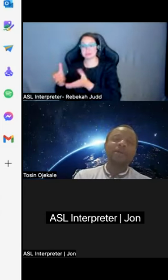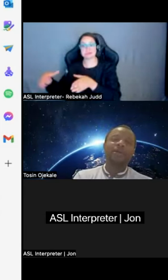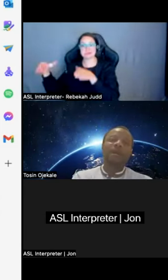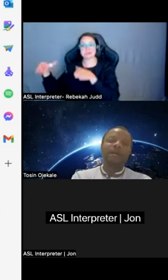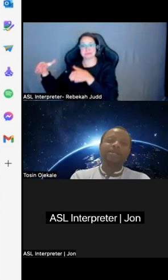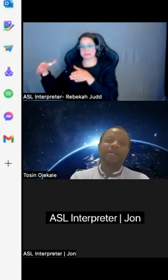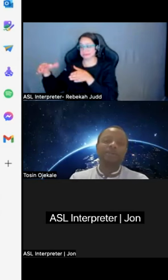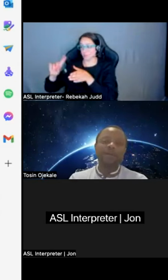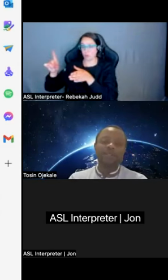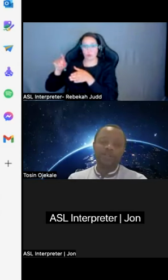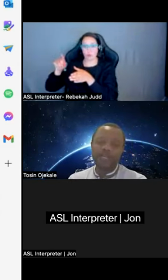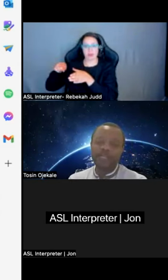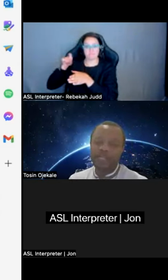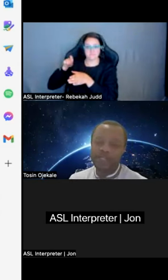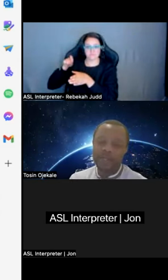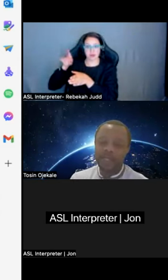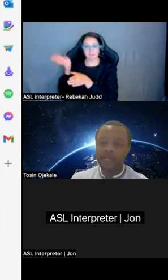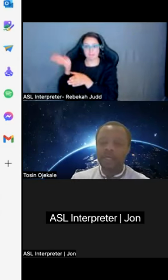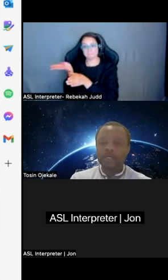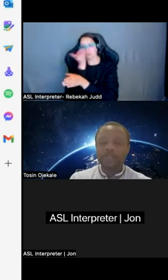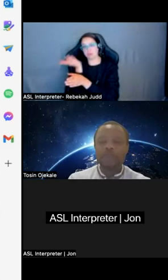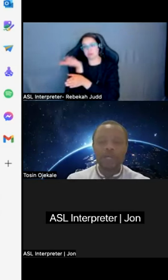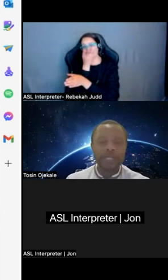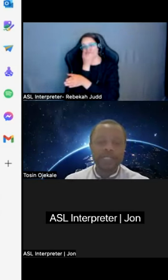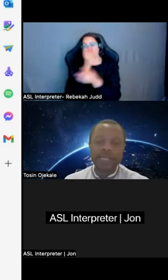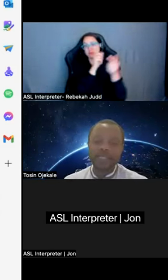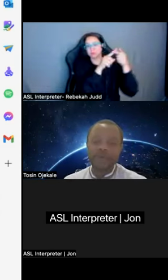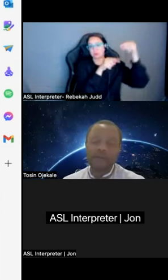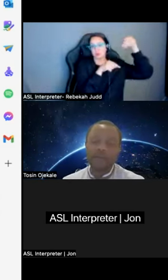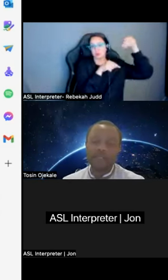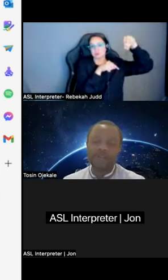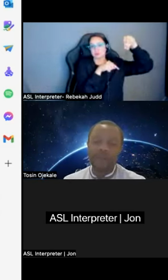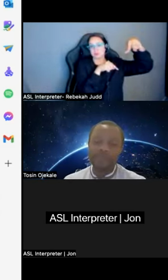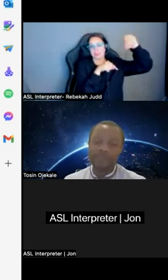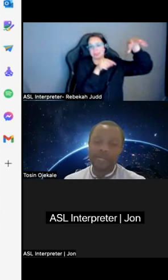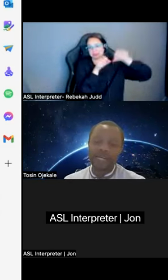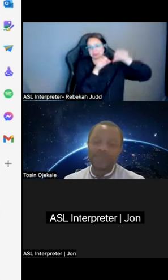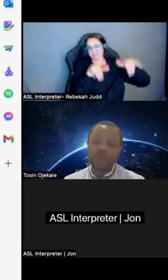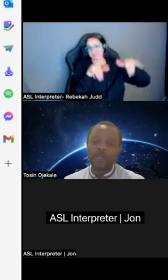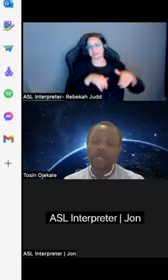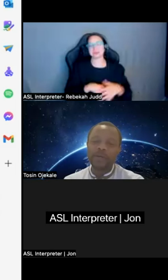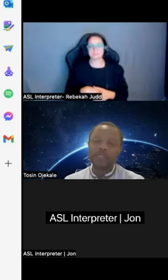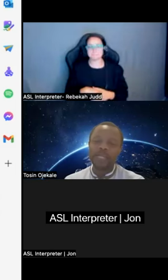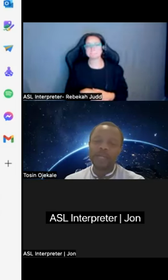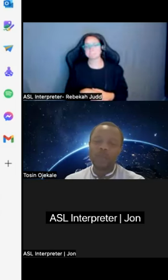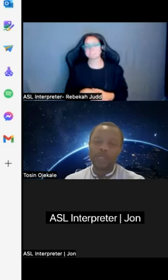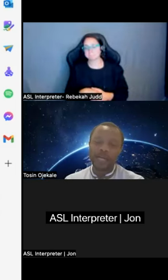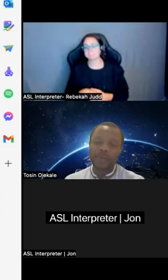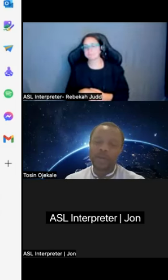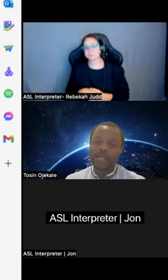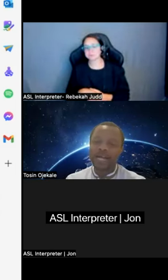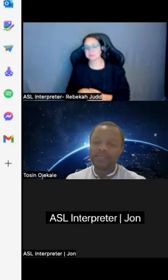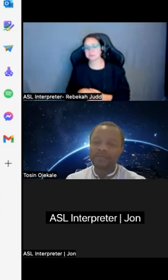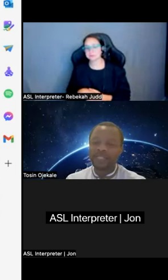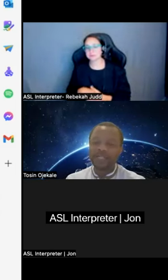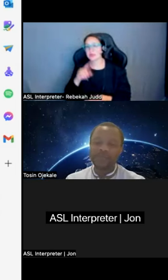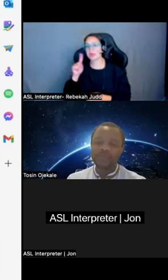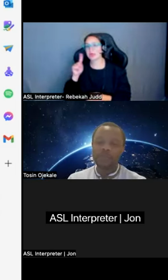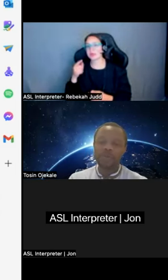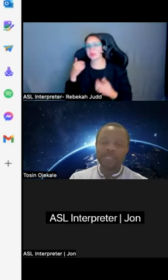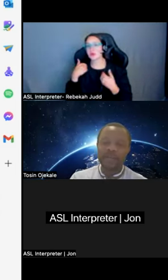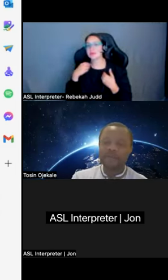the required suppression agent, okay? So, but in this case, we have what? Dry pipe sprinklers only contain water when